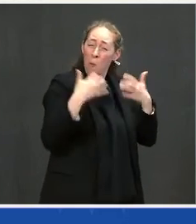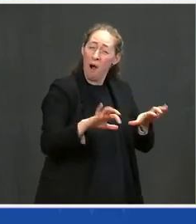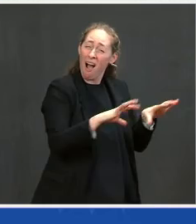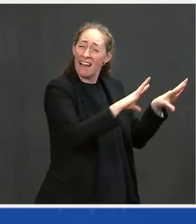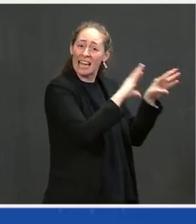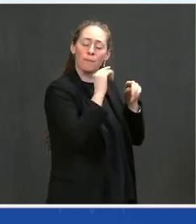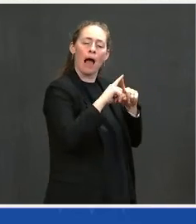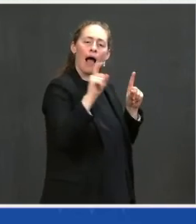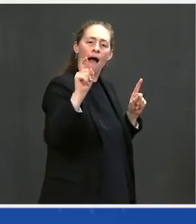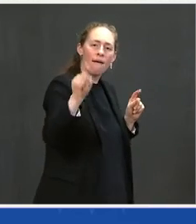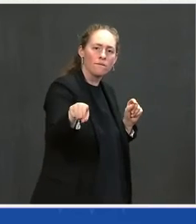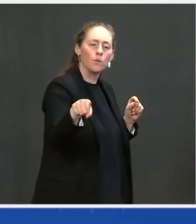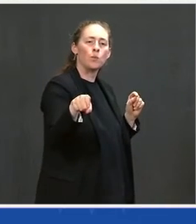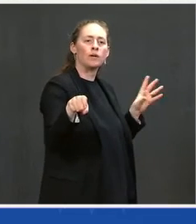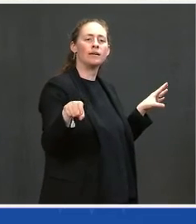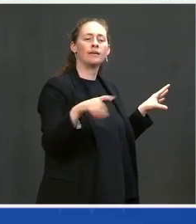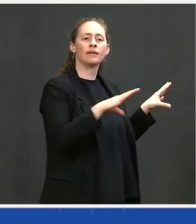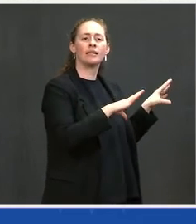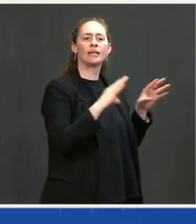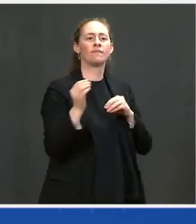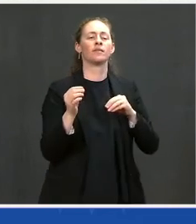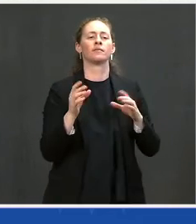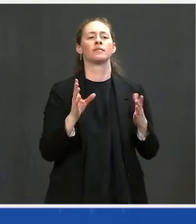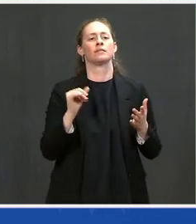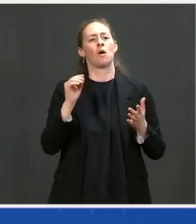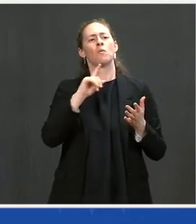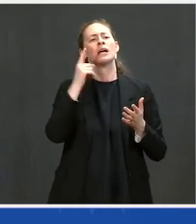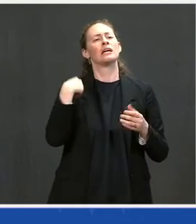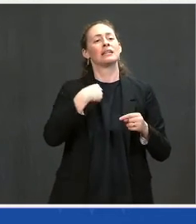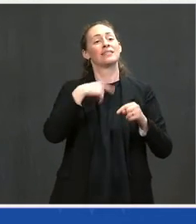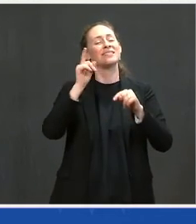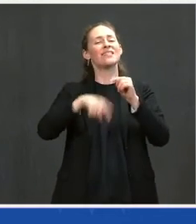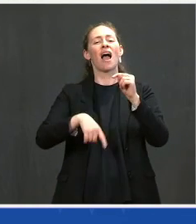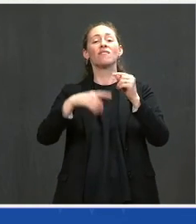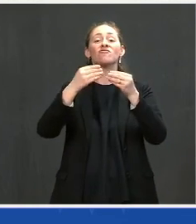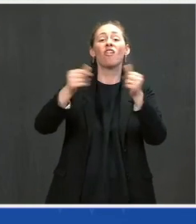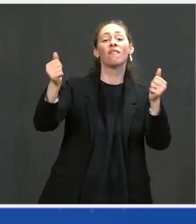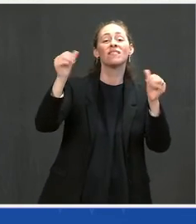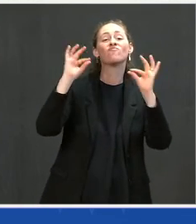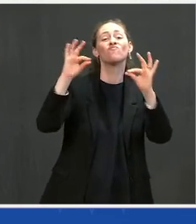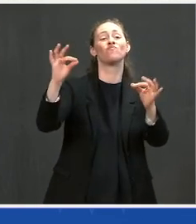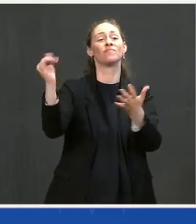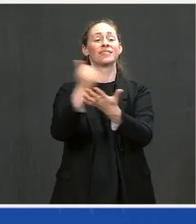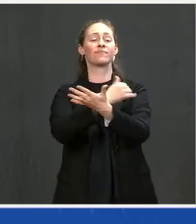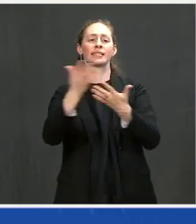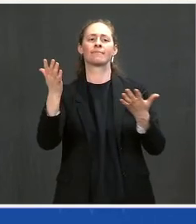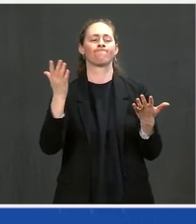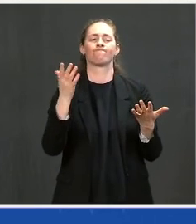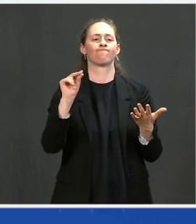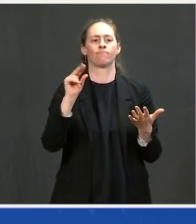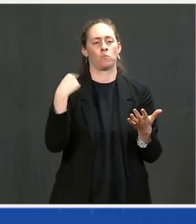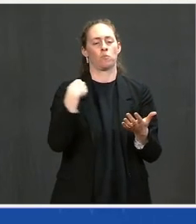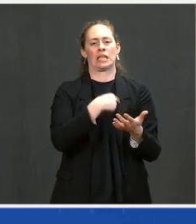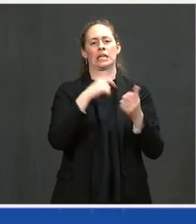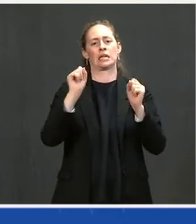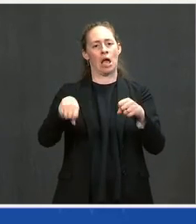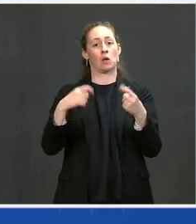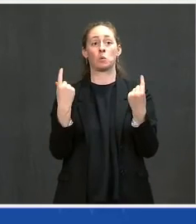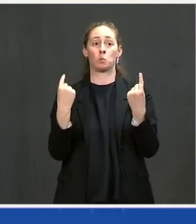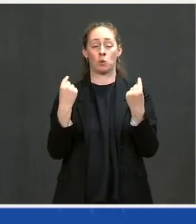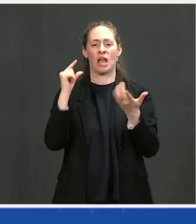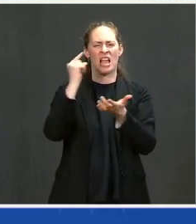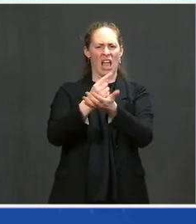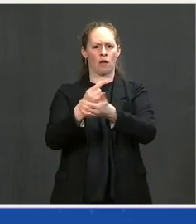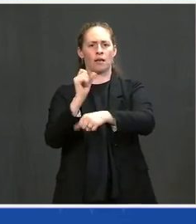I can't guarantee we're going to solve everything, but I can guarantee we can make everything better. We can make it